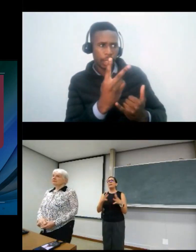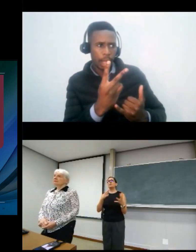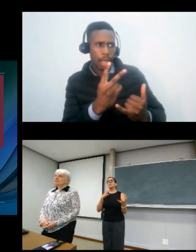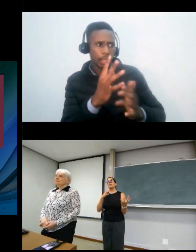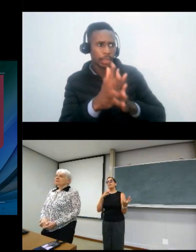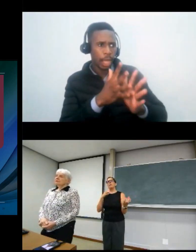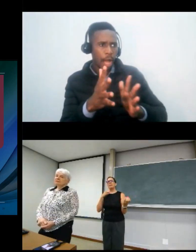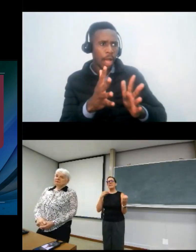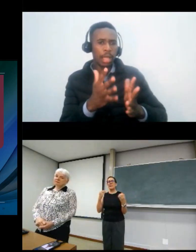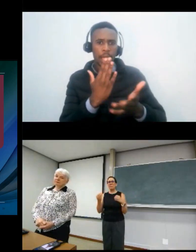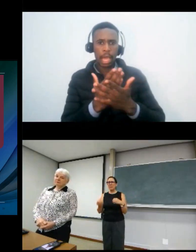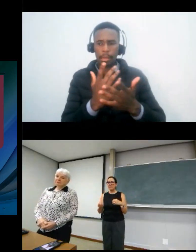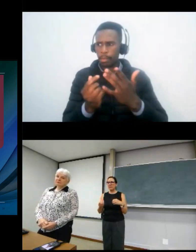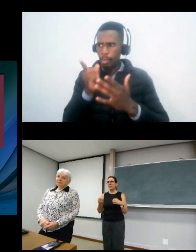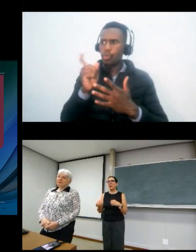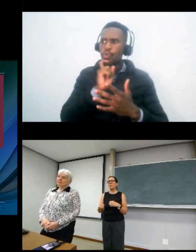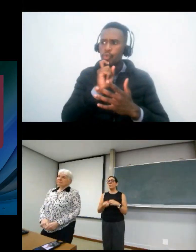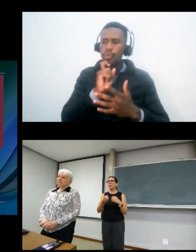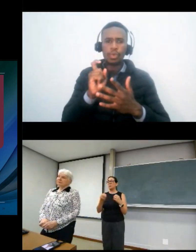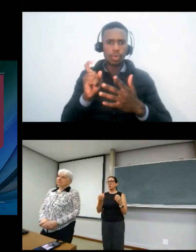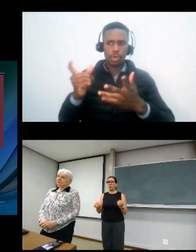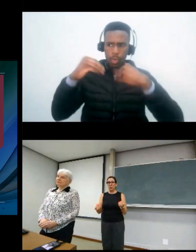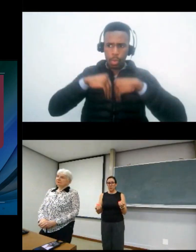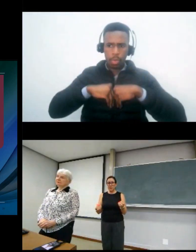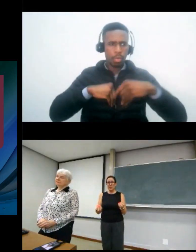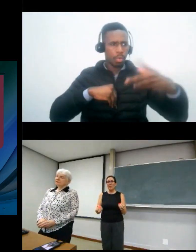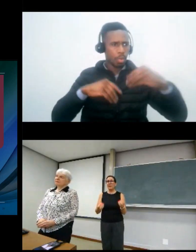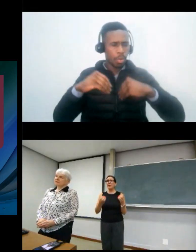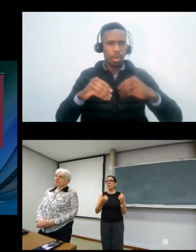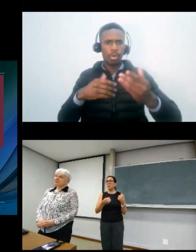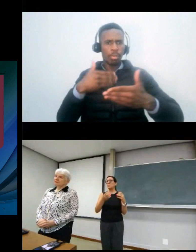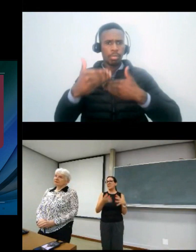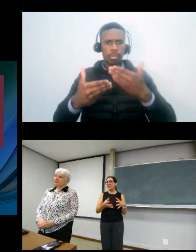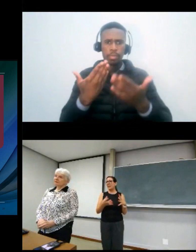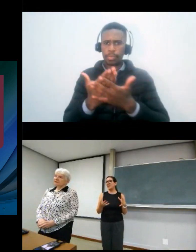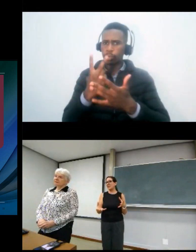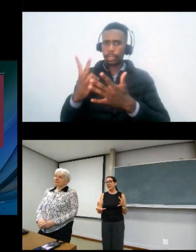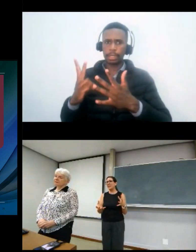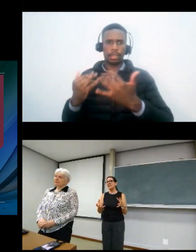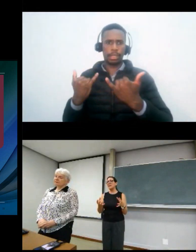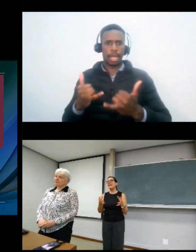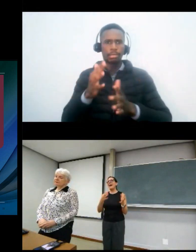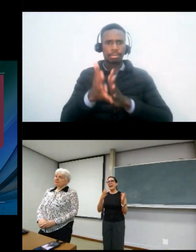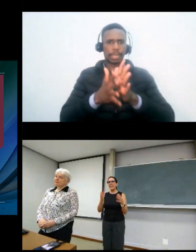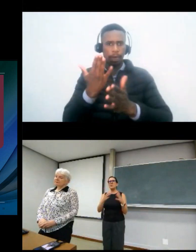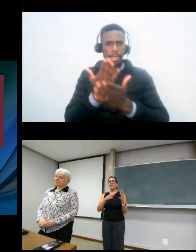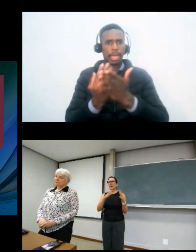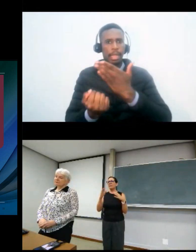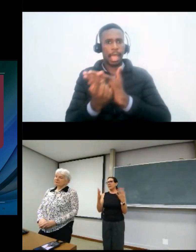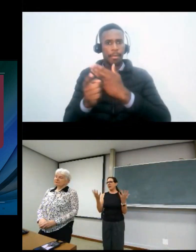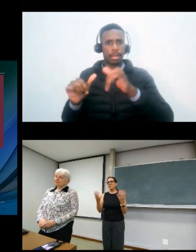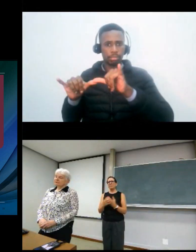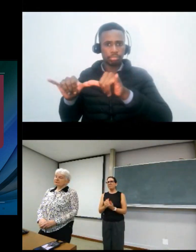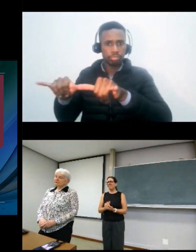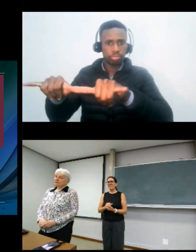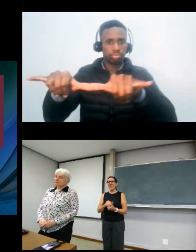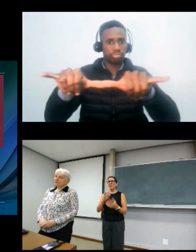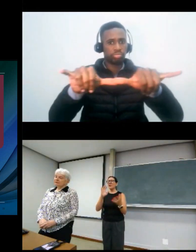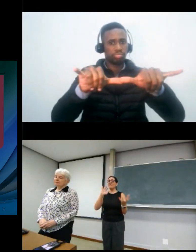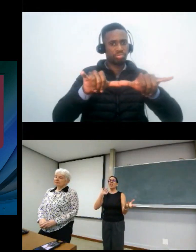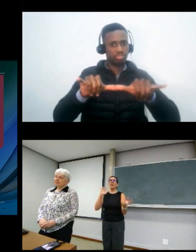contact, because of materials developed for schools that use particular signs. And